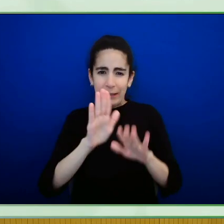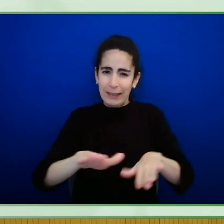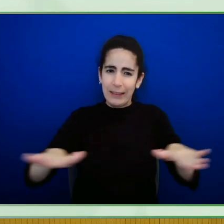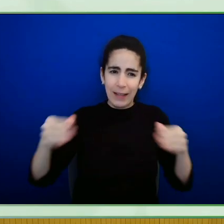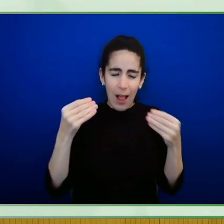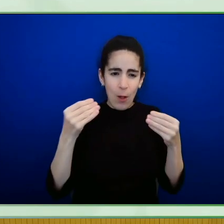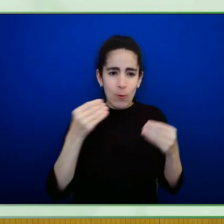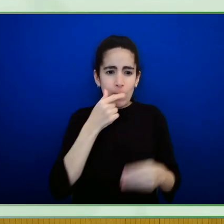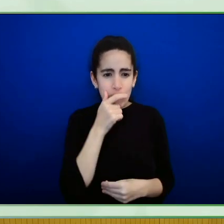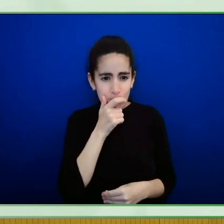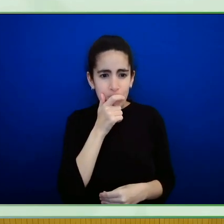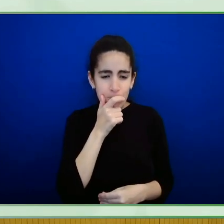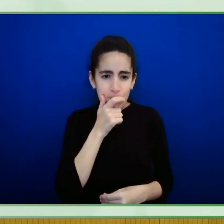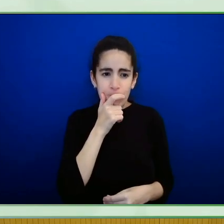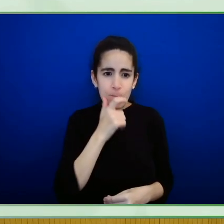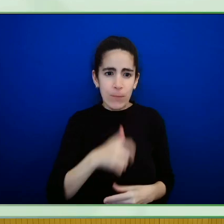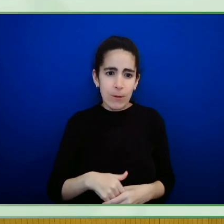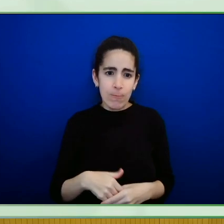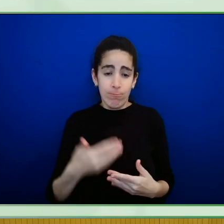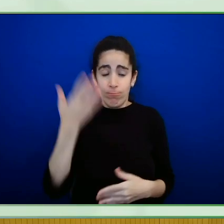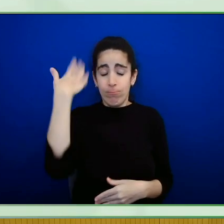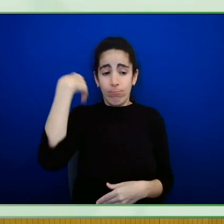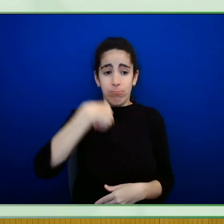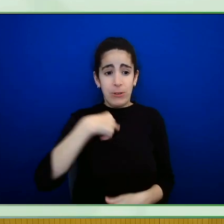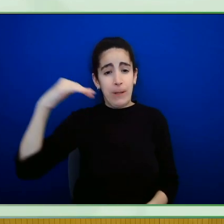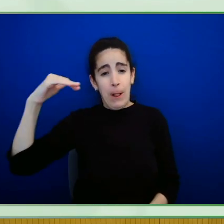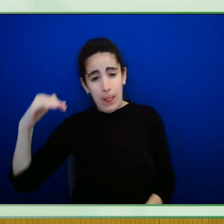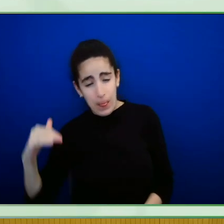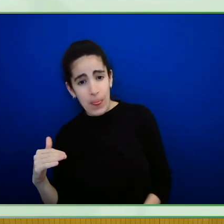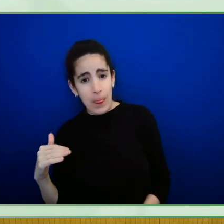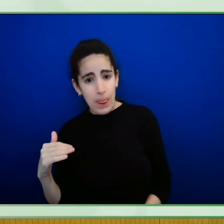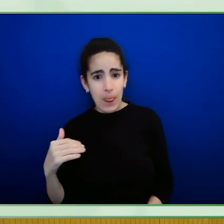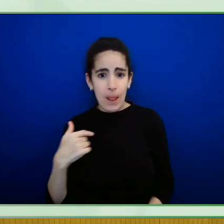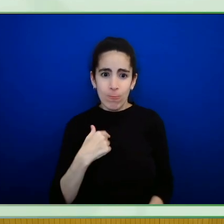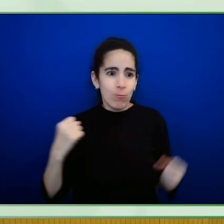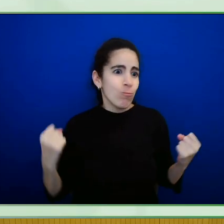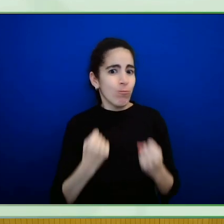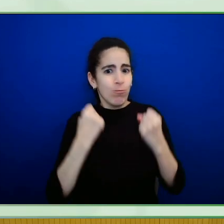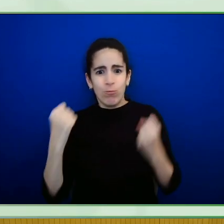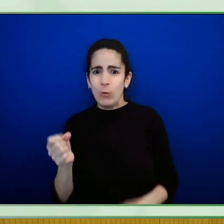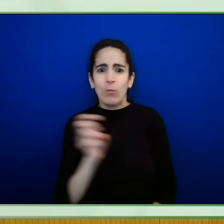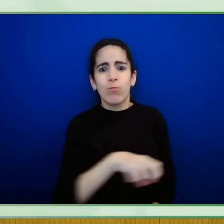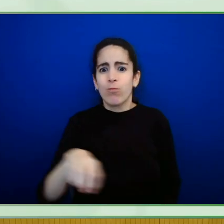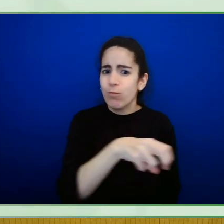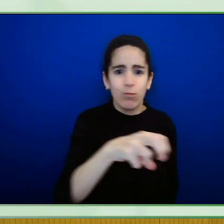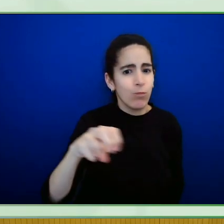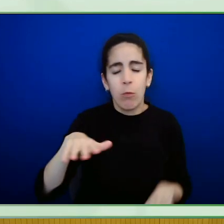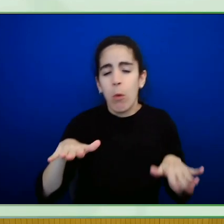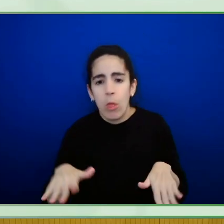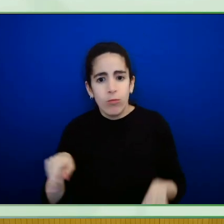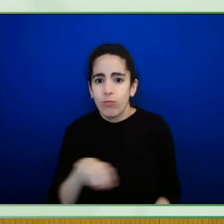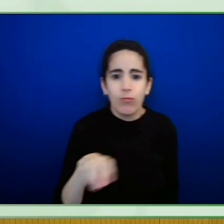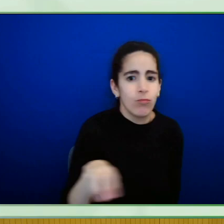Since I was a kid, I was a pretty hyperactive kid. I was medicated